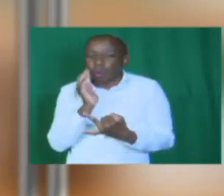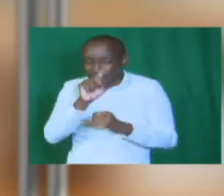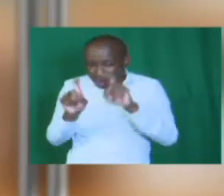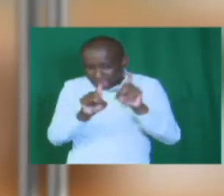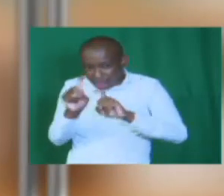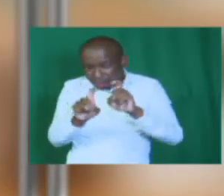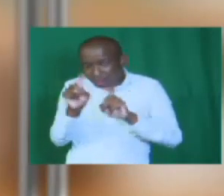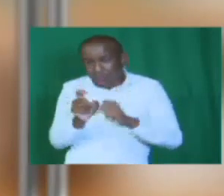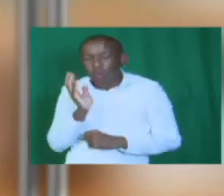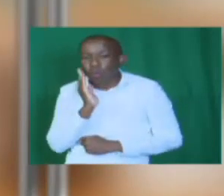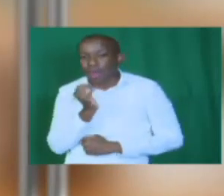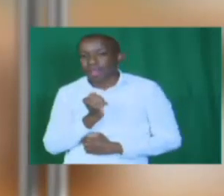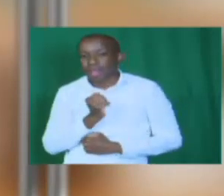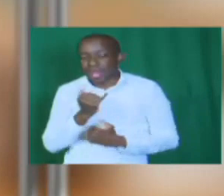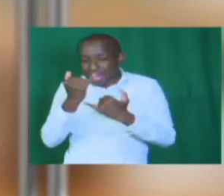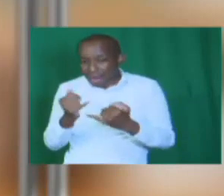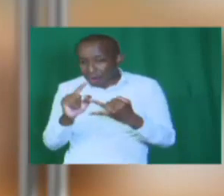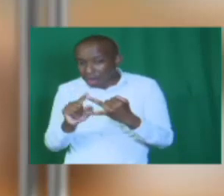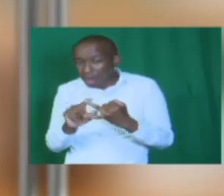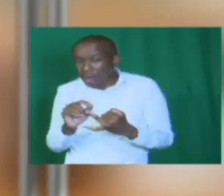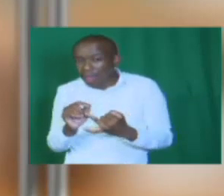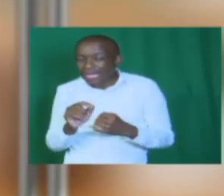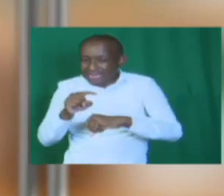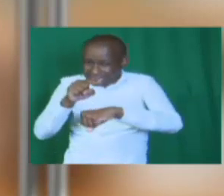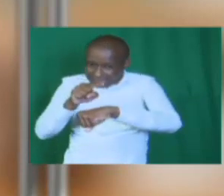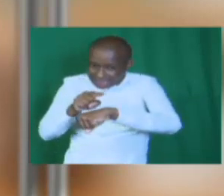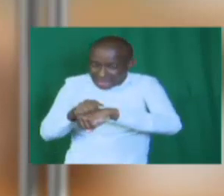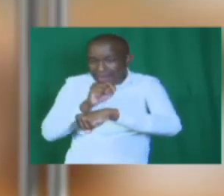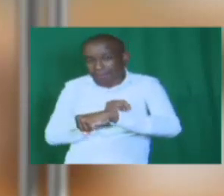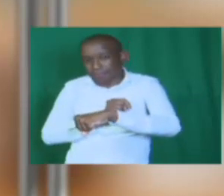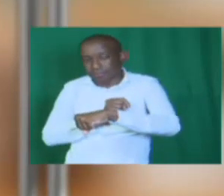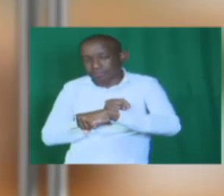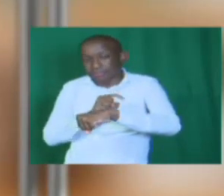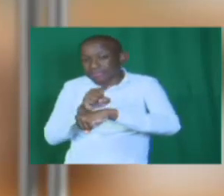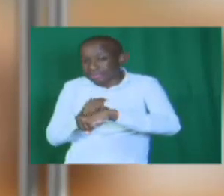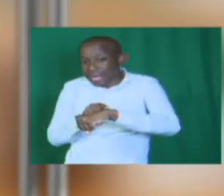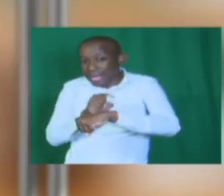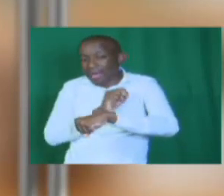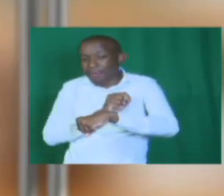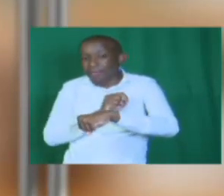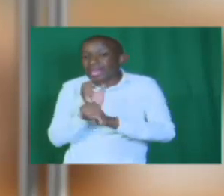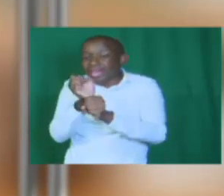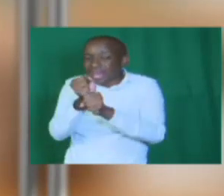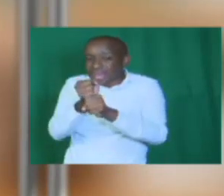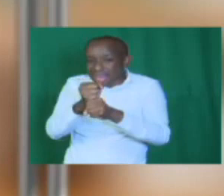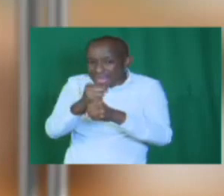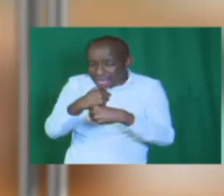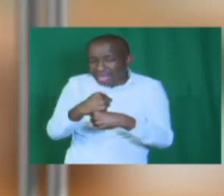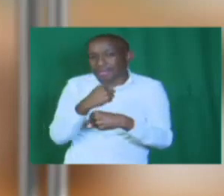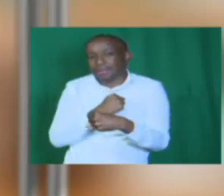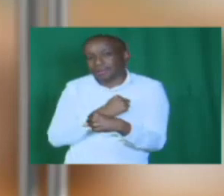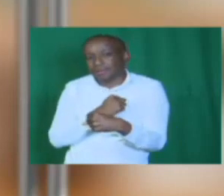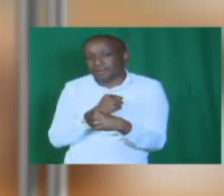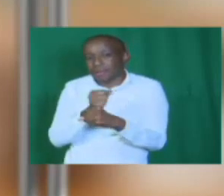question requires you to give time, requires you to give date, it requires you